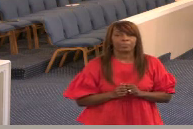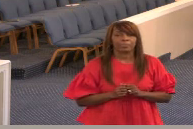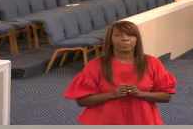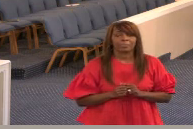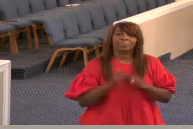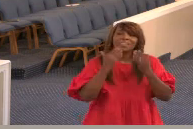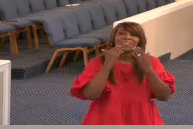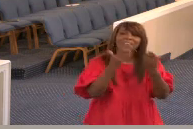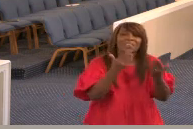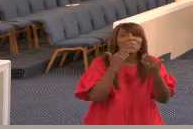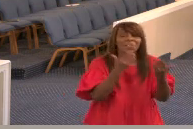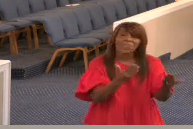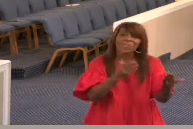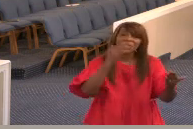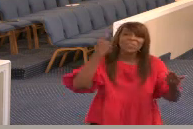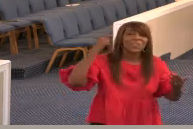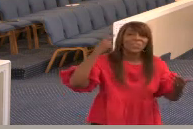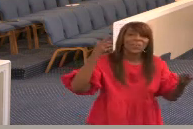Thank you for